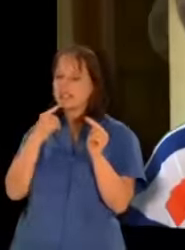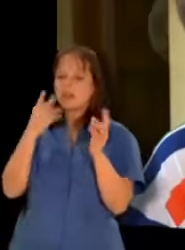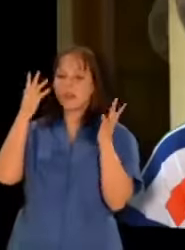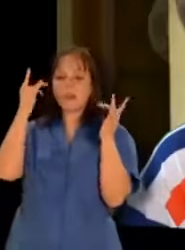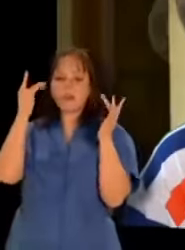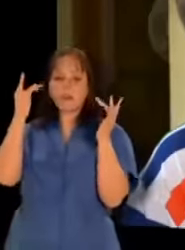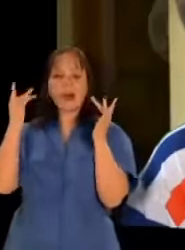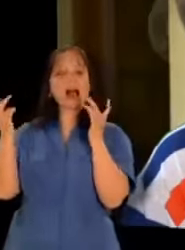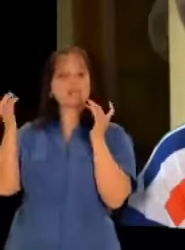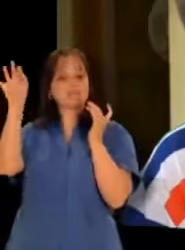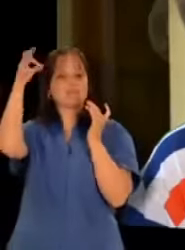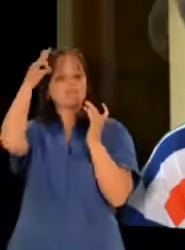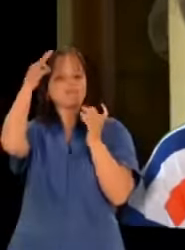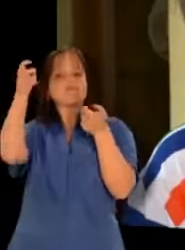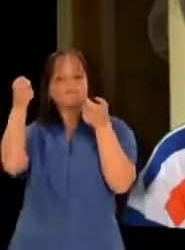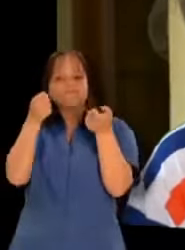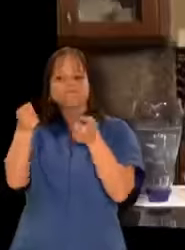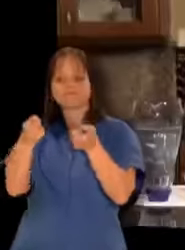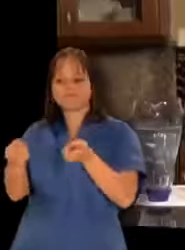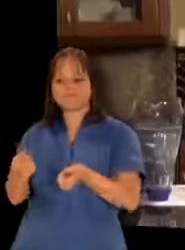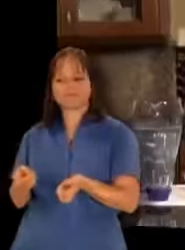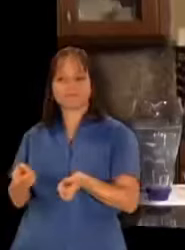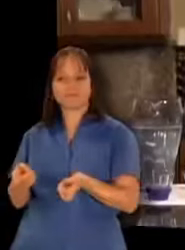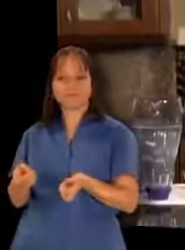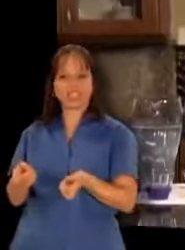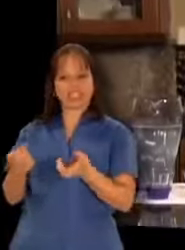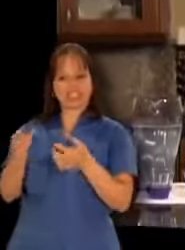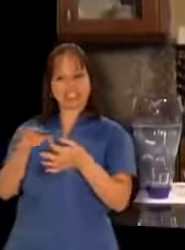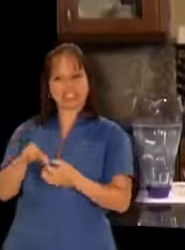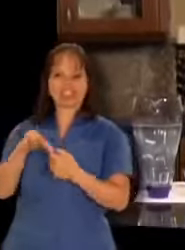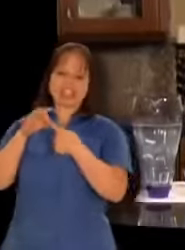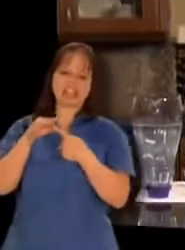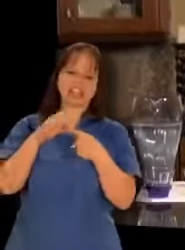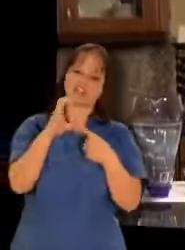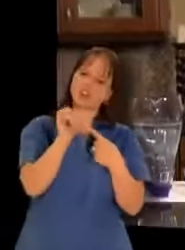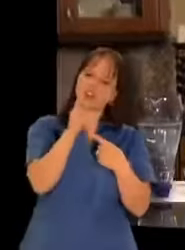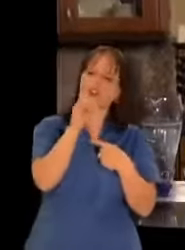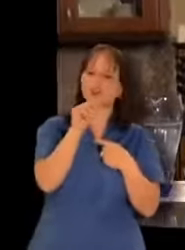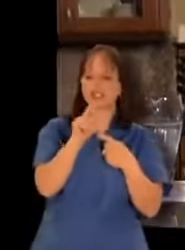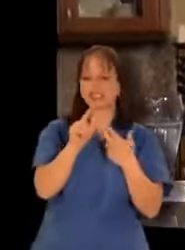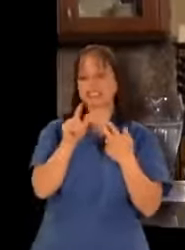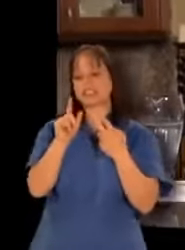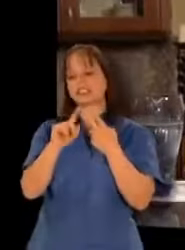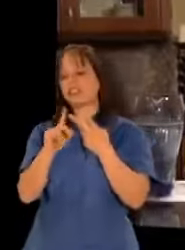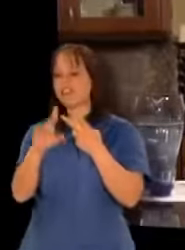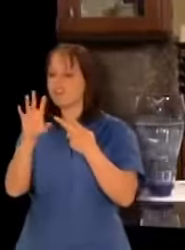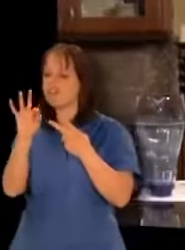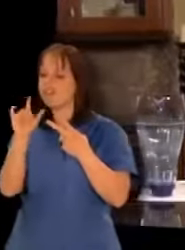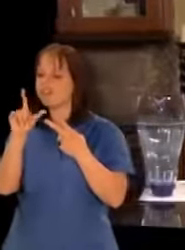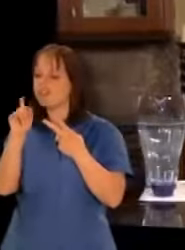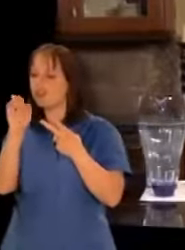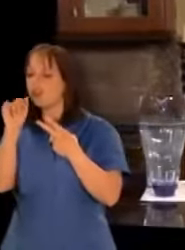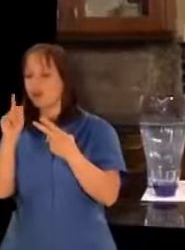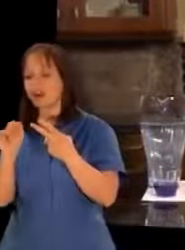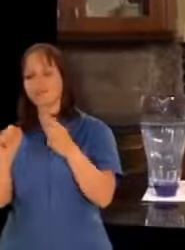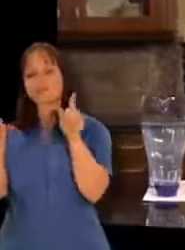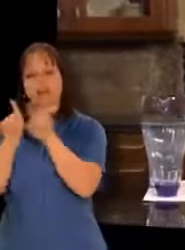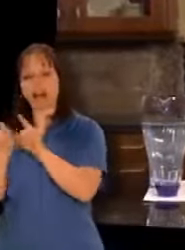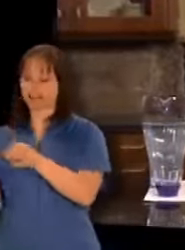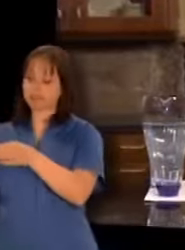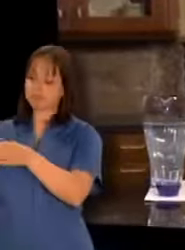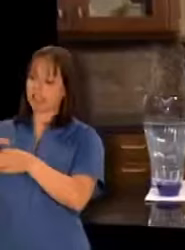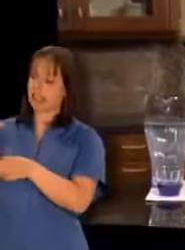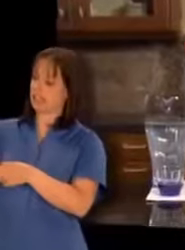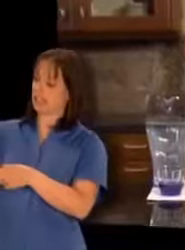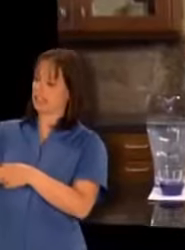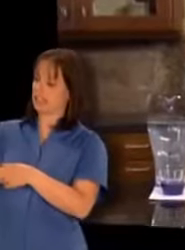federally regulated by the government. So besides, the chlorine, the fluorides, they put lye in the water, which is a pH of 14, very